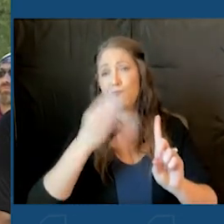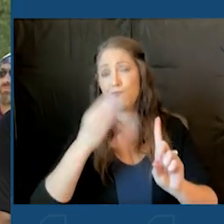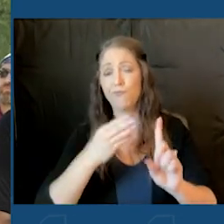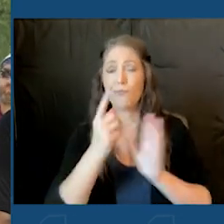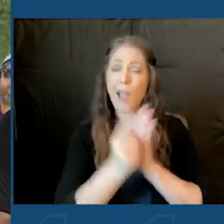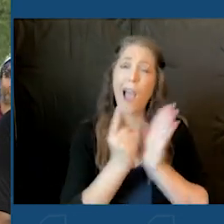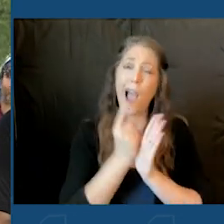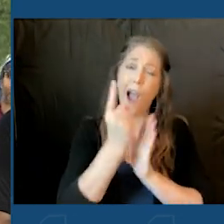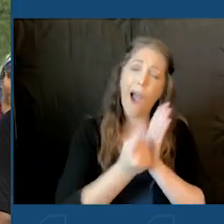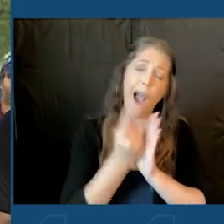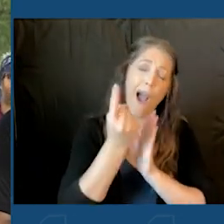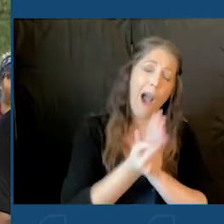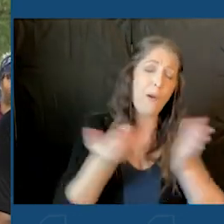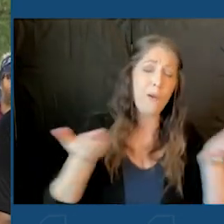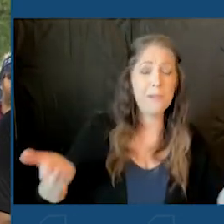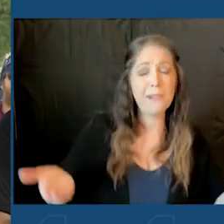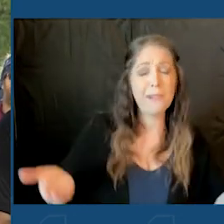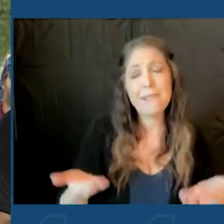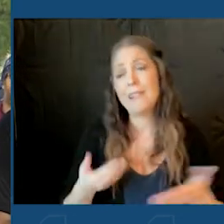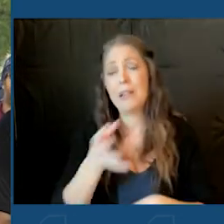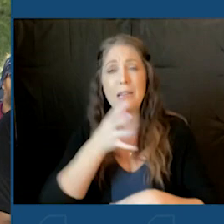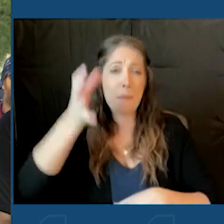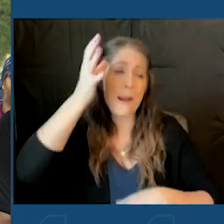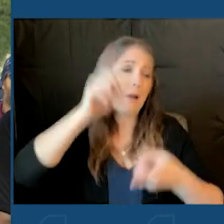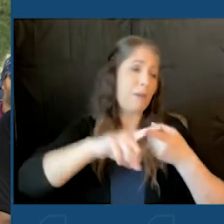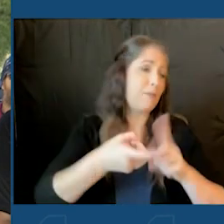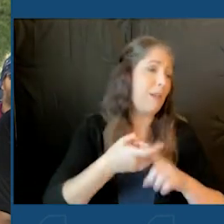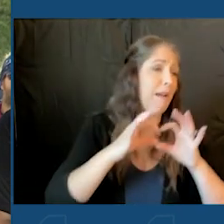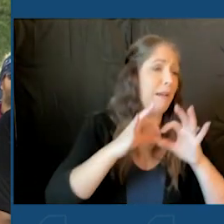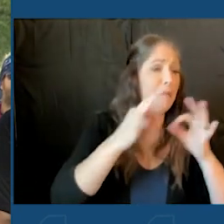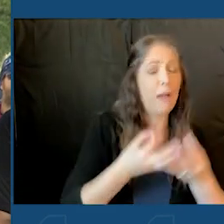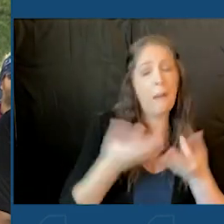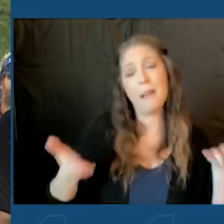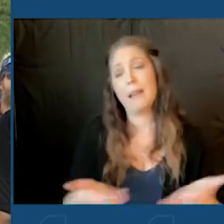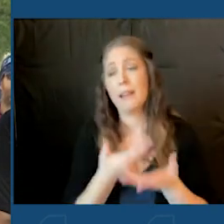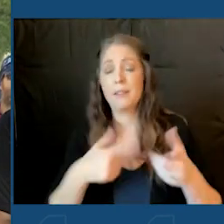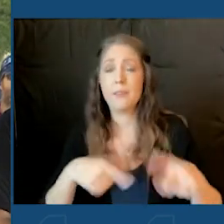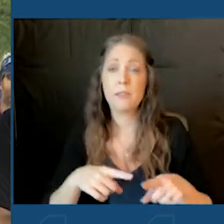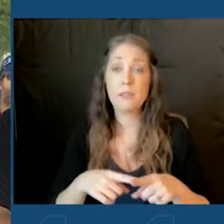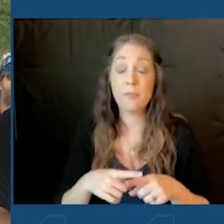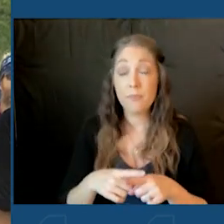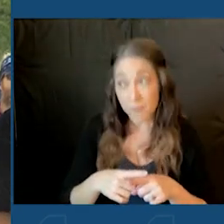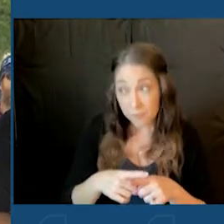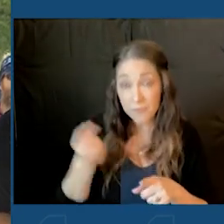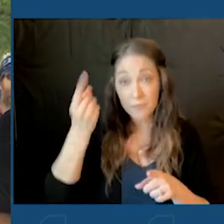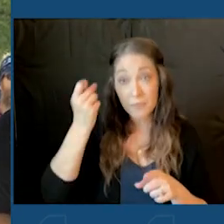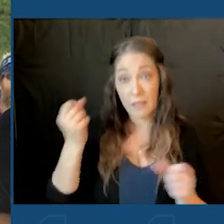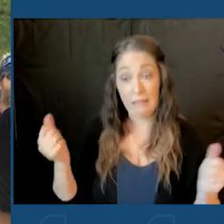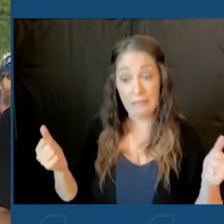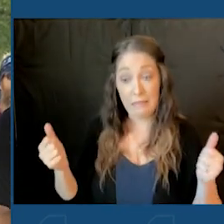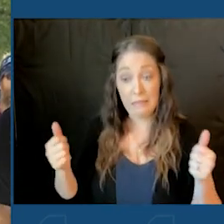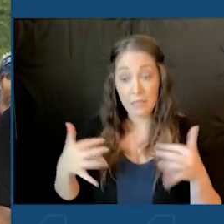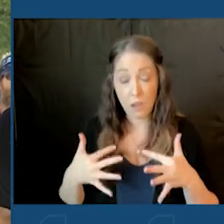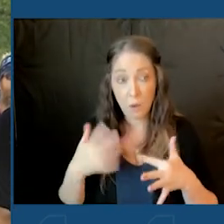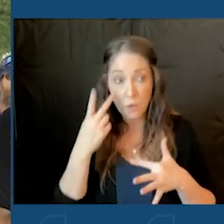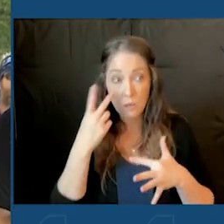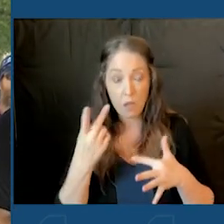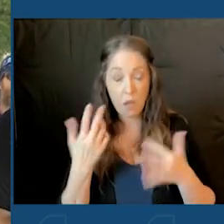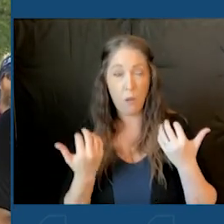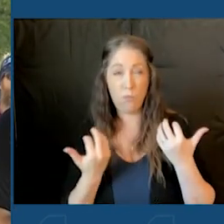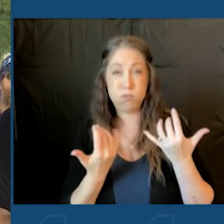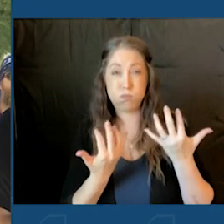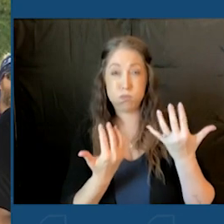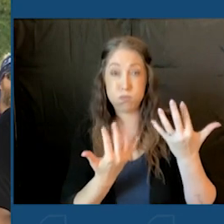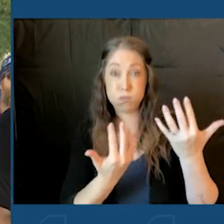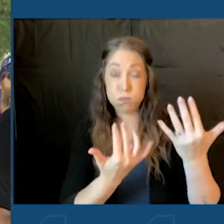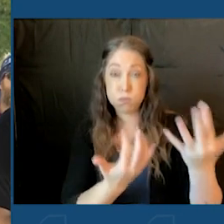their parents and their families. And not only is it scary to see a significant wildfire on the scale of what we